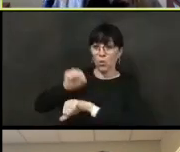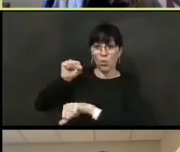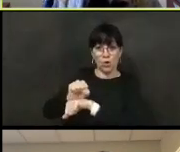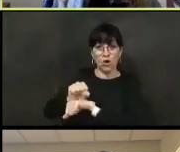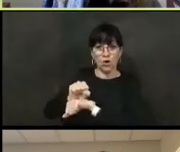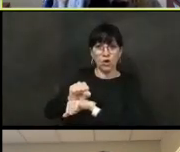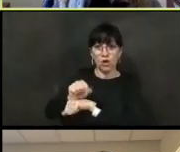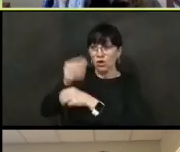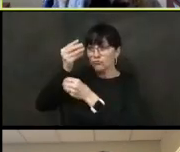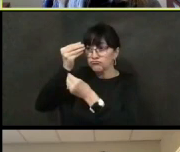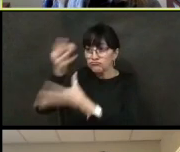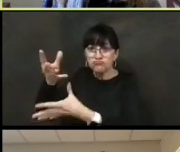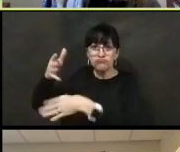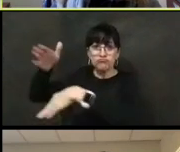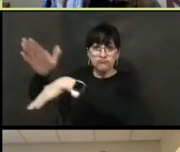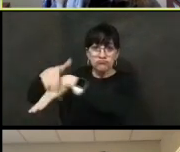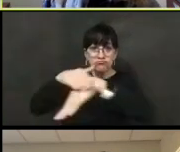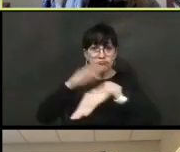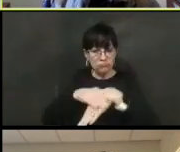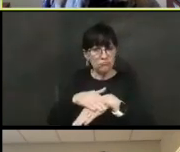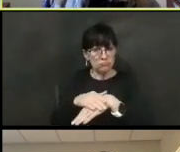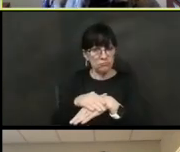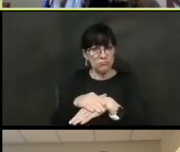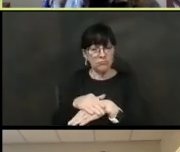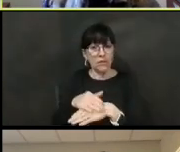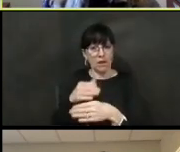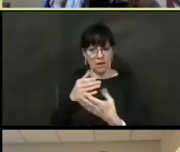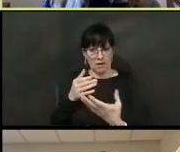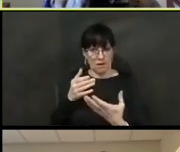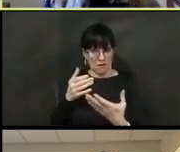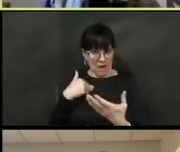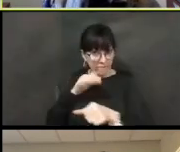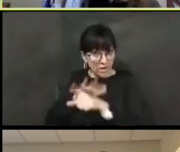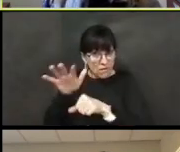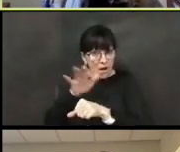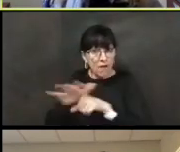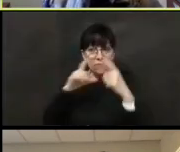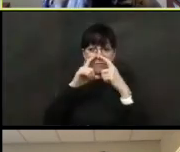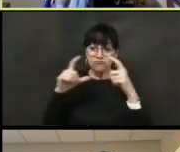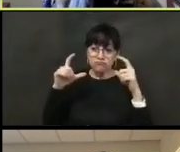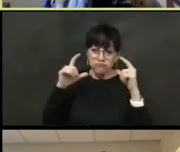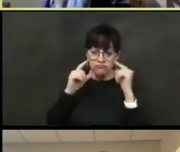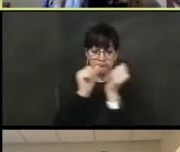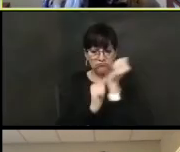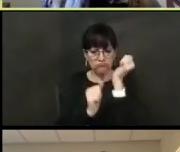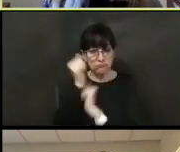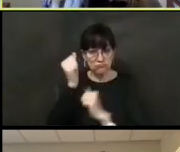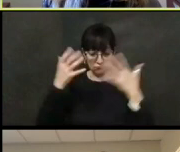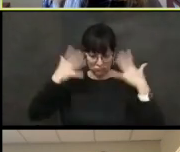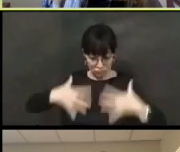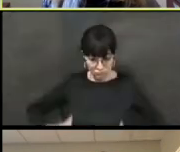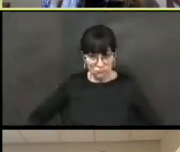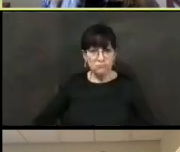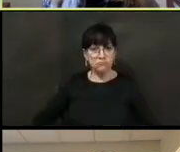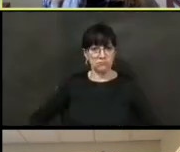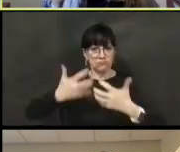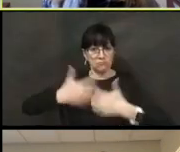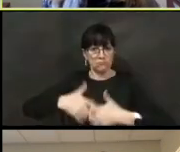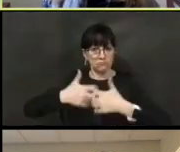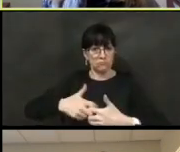we still have some shortages in some of those areas, like gowns and gloves. And if we're reopening, and